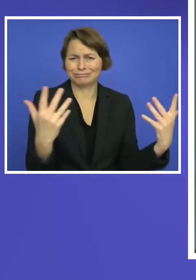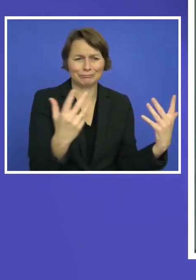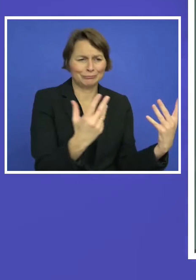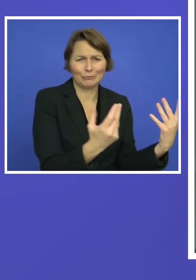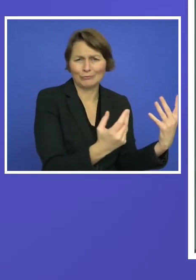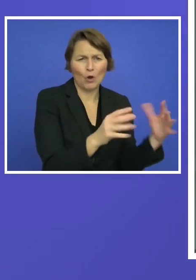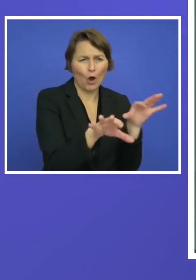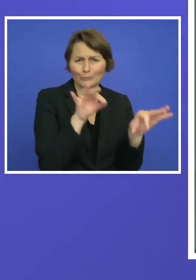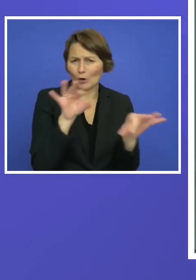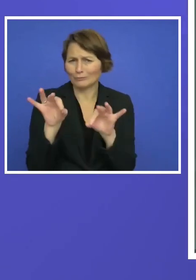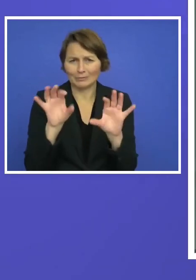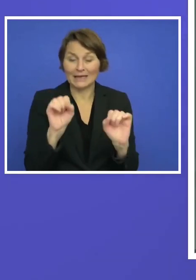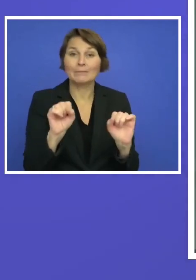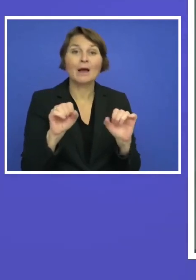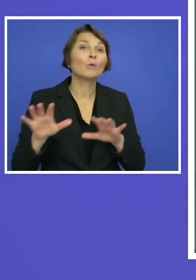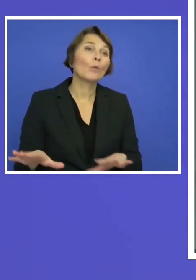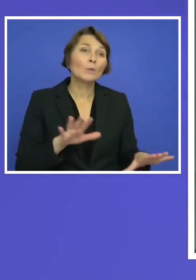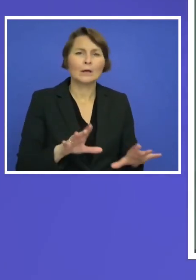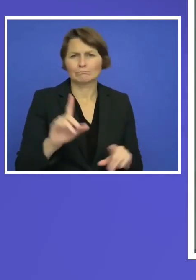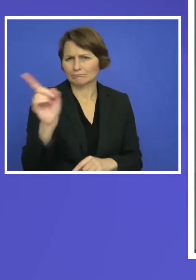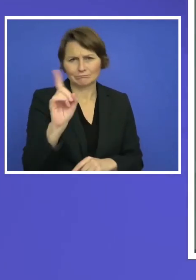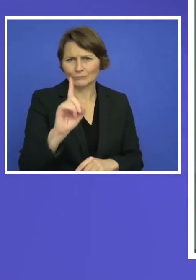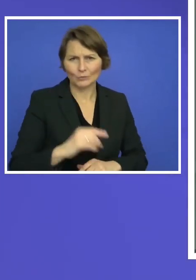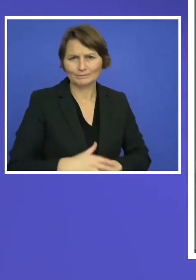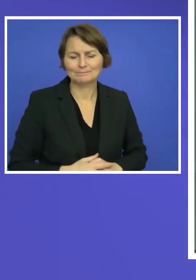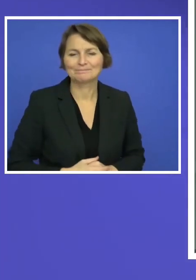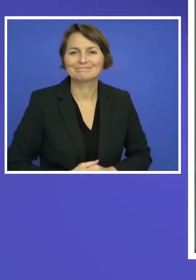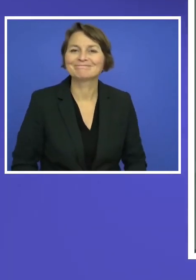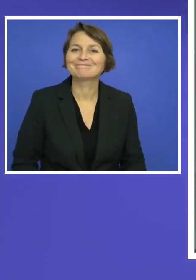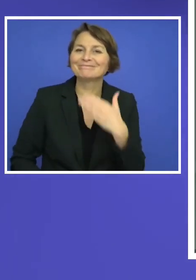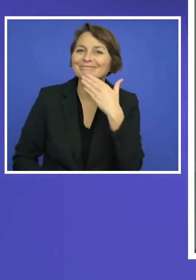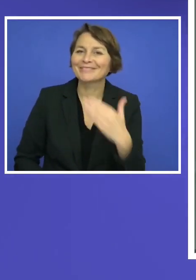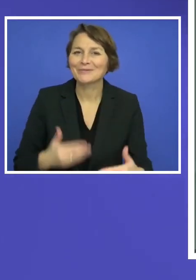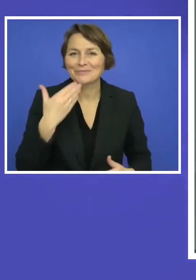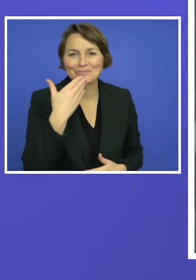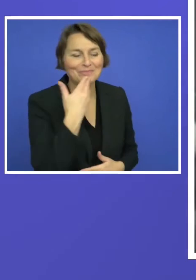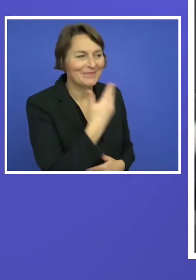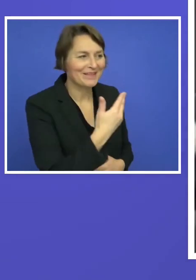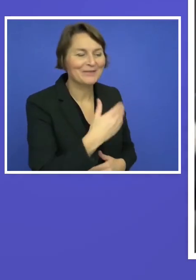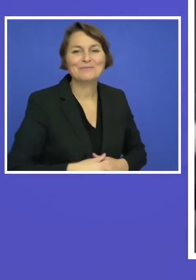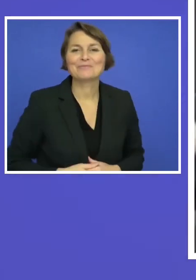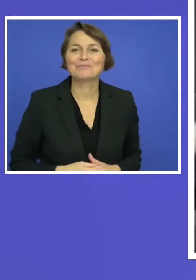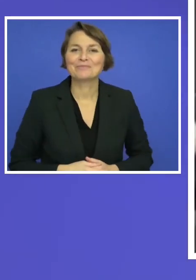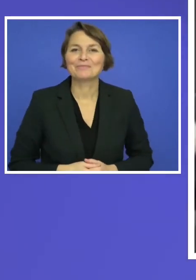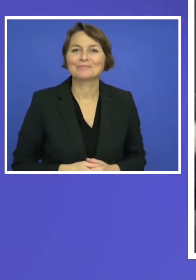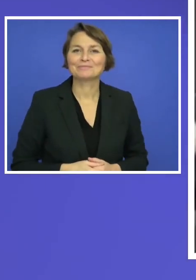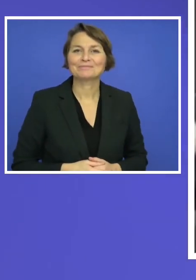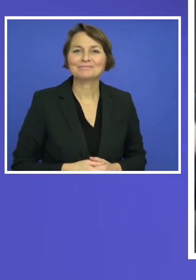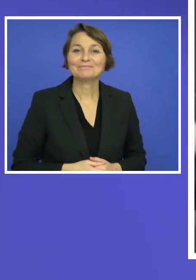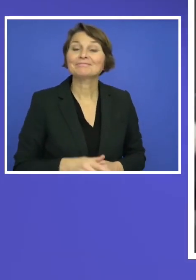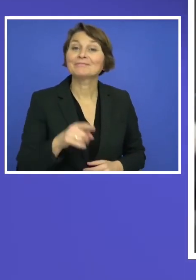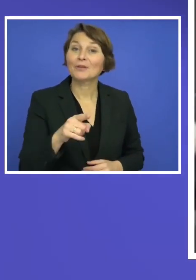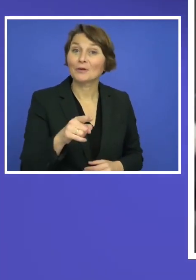wait. Thanks, Rupa. Thank you, Anne. Myrna, to you to close us off with your key